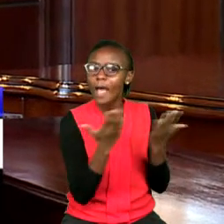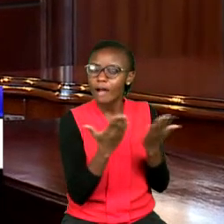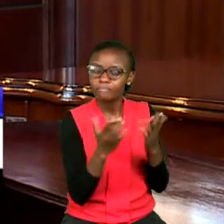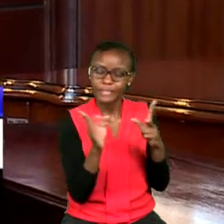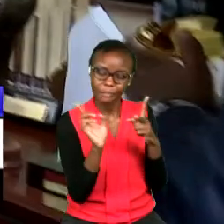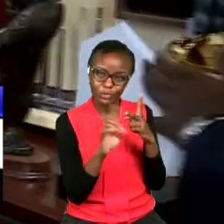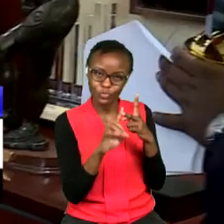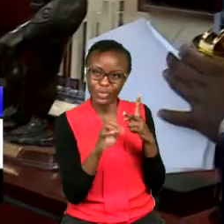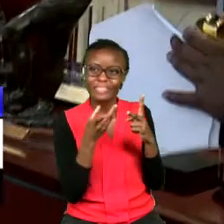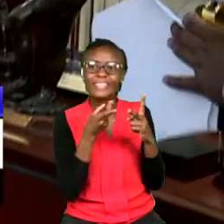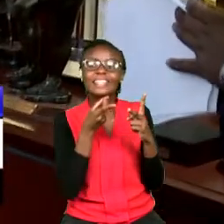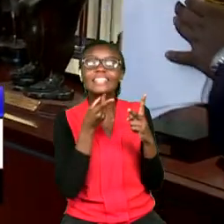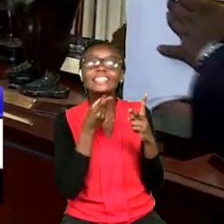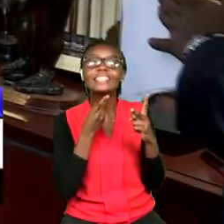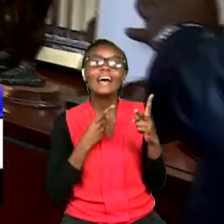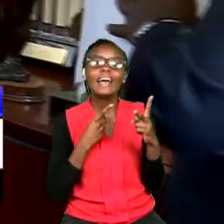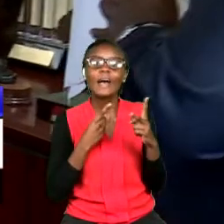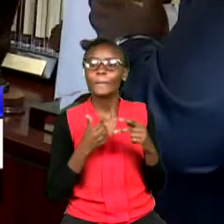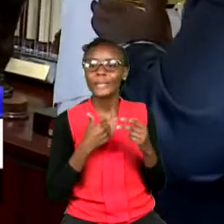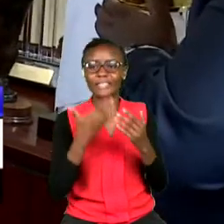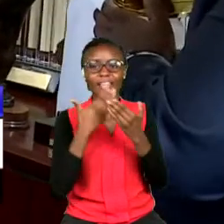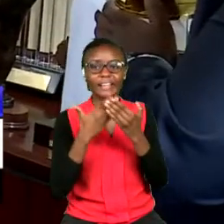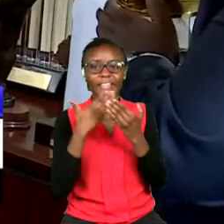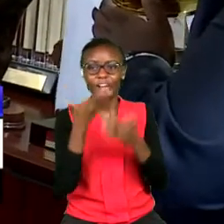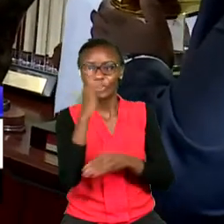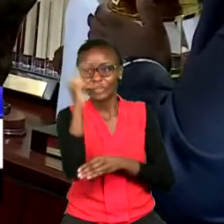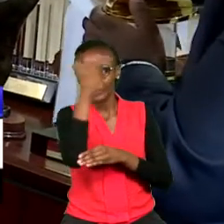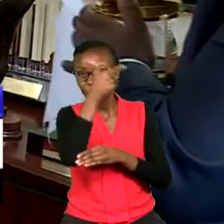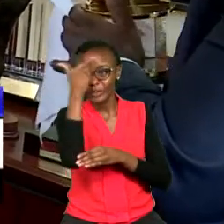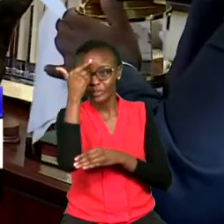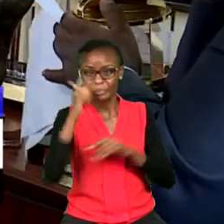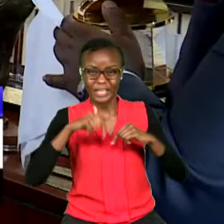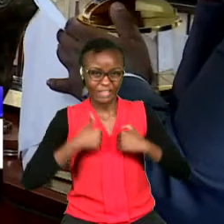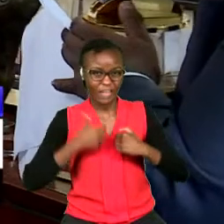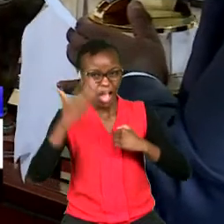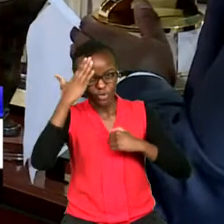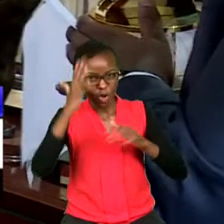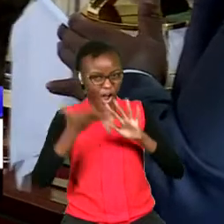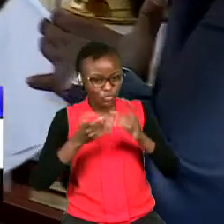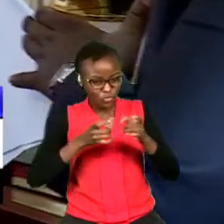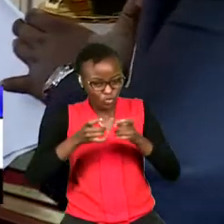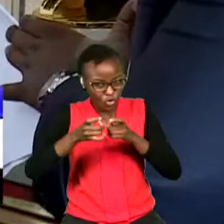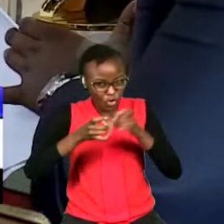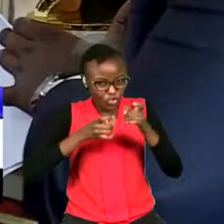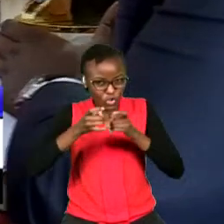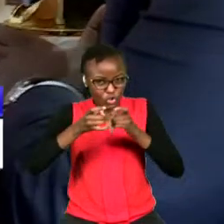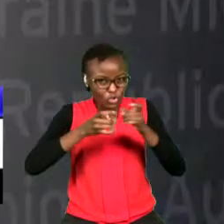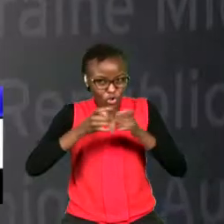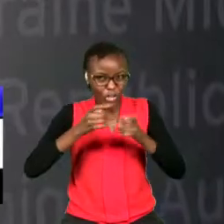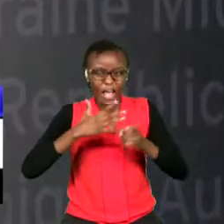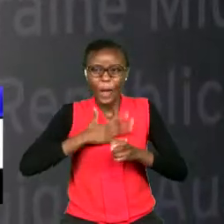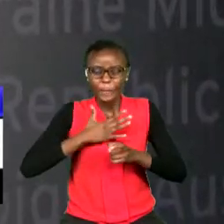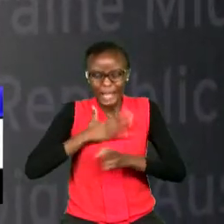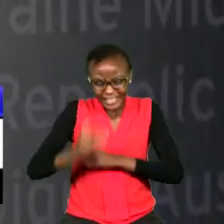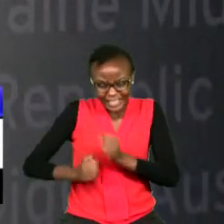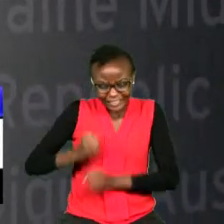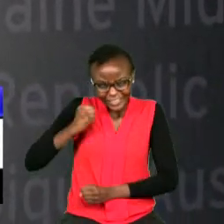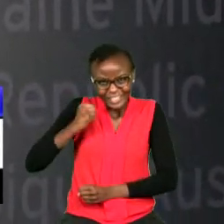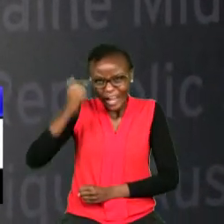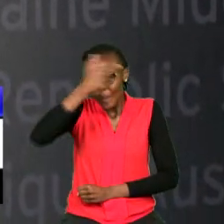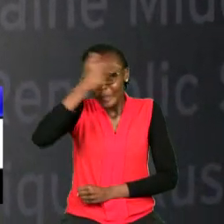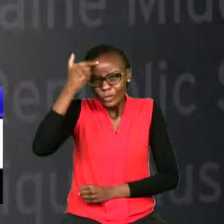am glad and thank God for helping me to manage my greed, to know when it is enough. So it is not